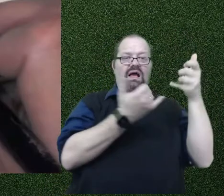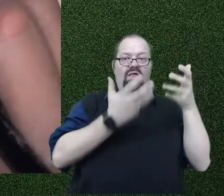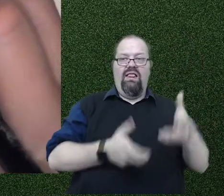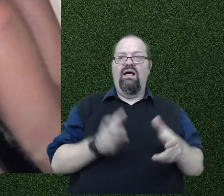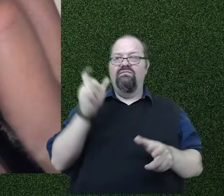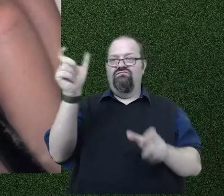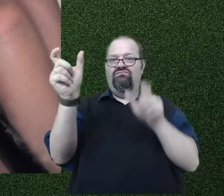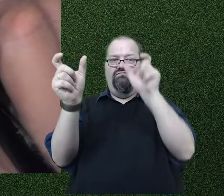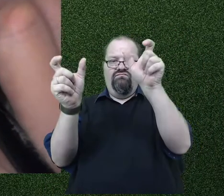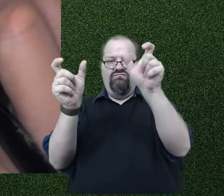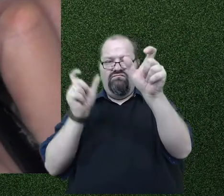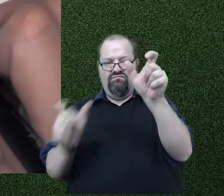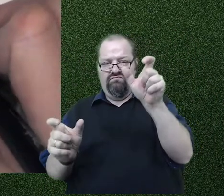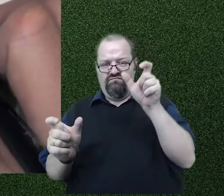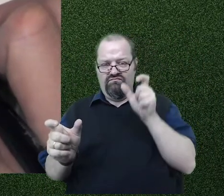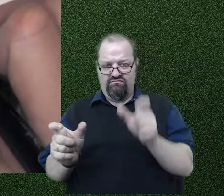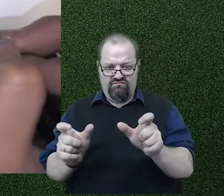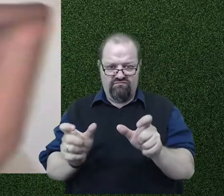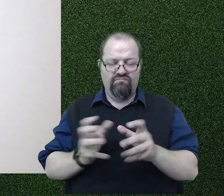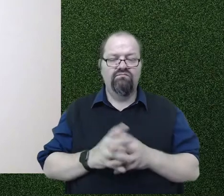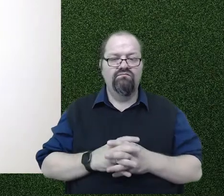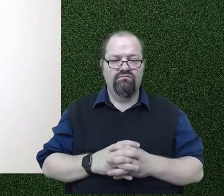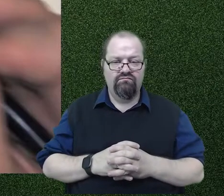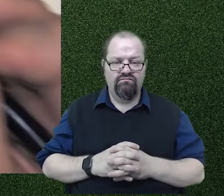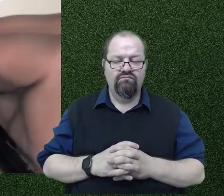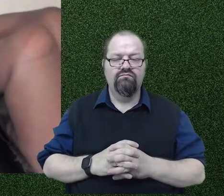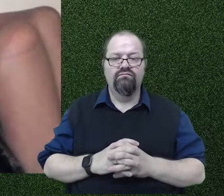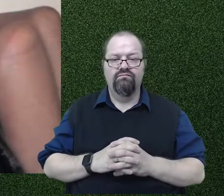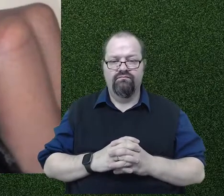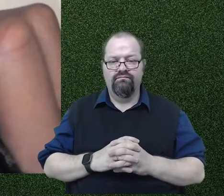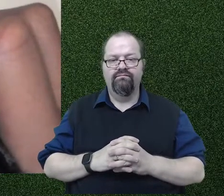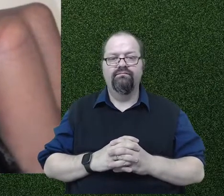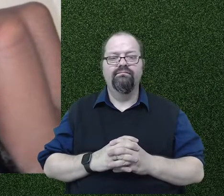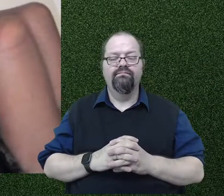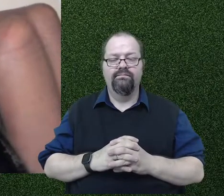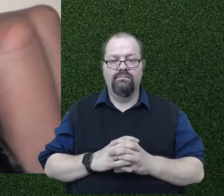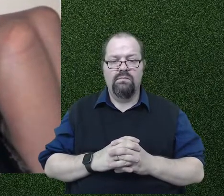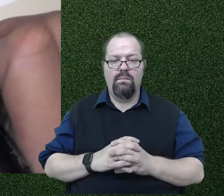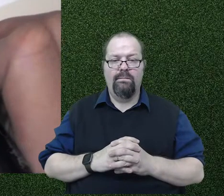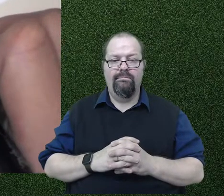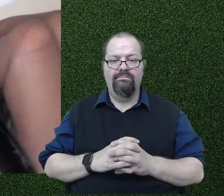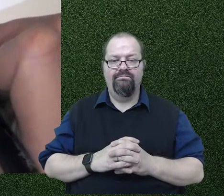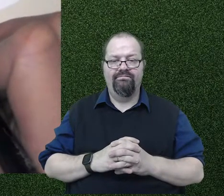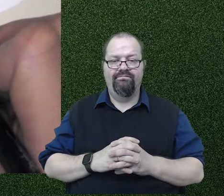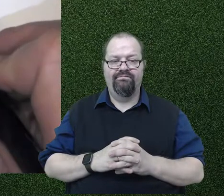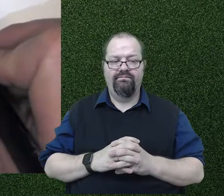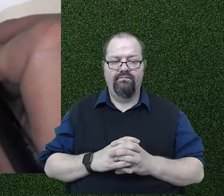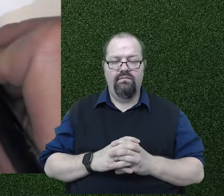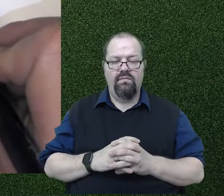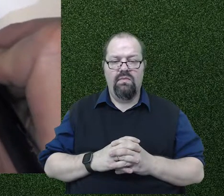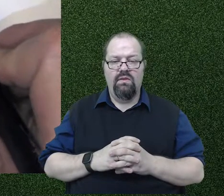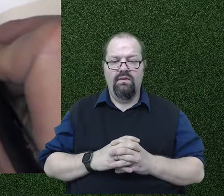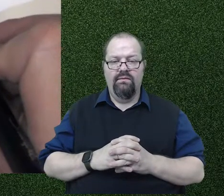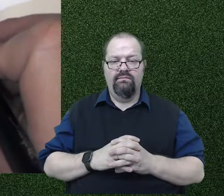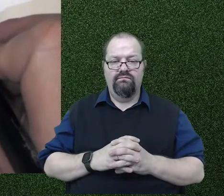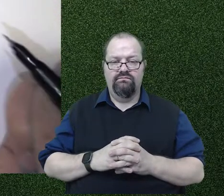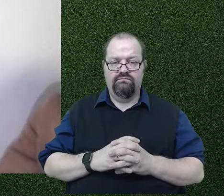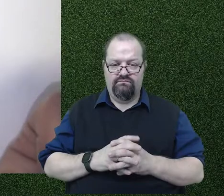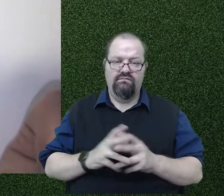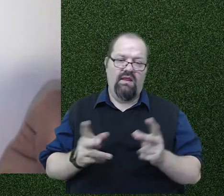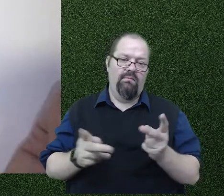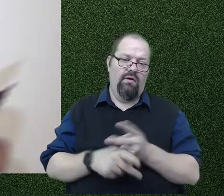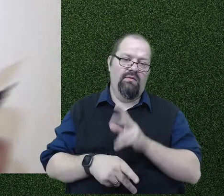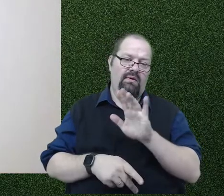u2 in that first row, and v1, v2 in the second row. And you multiply by k